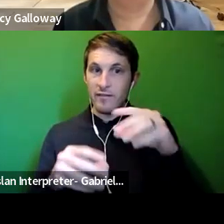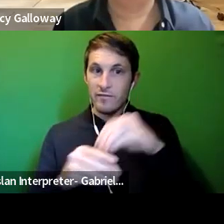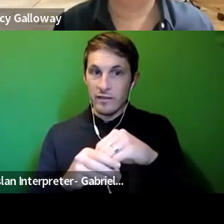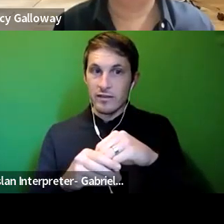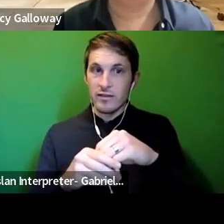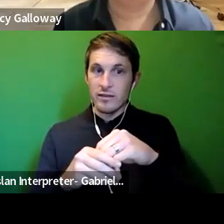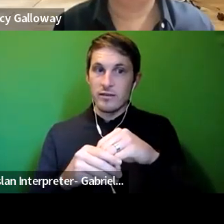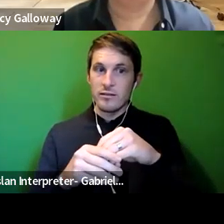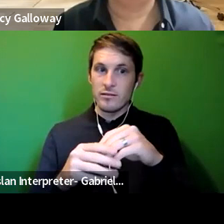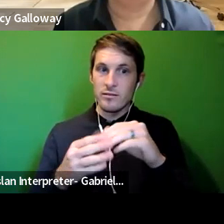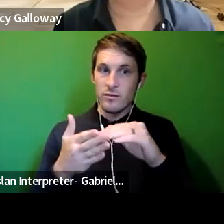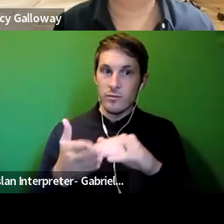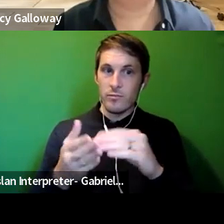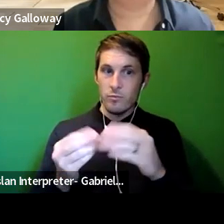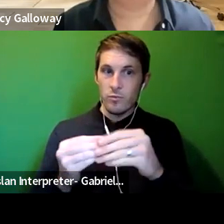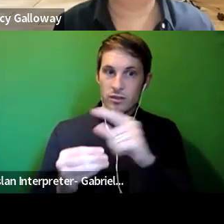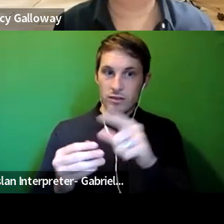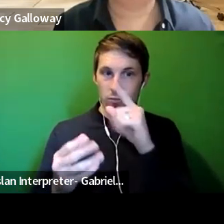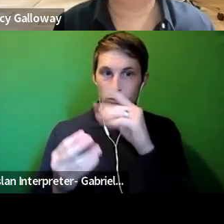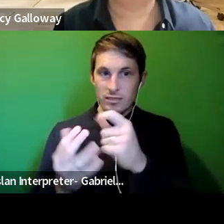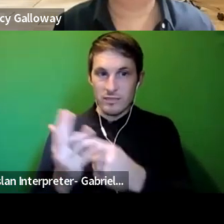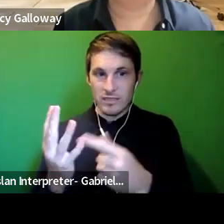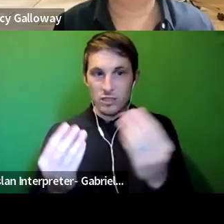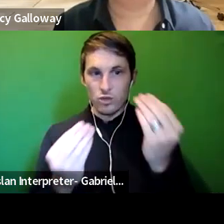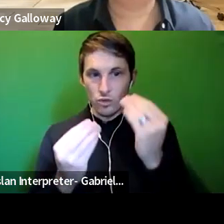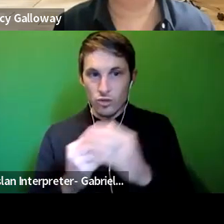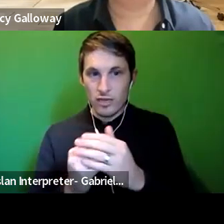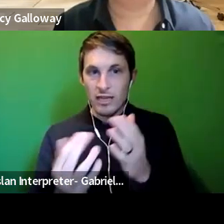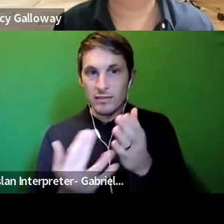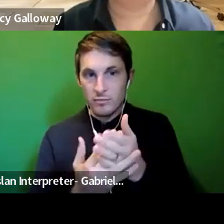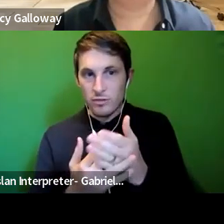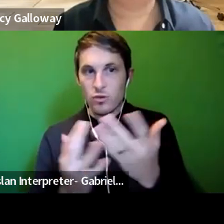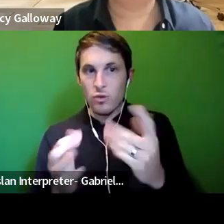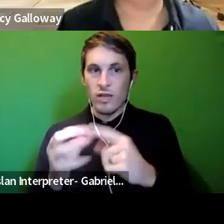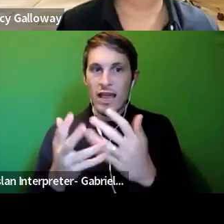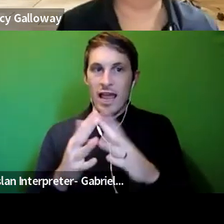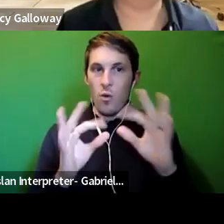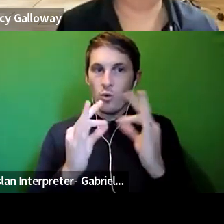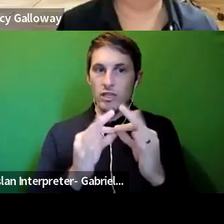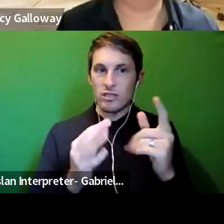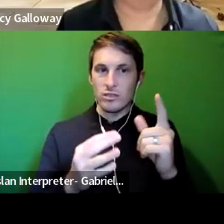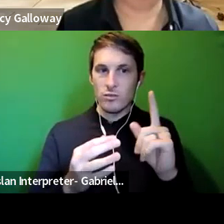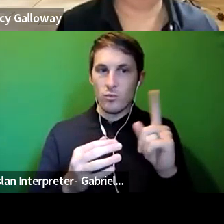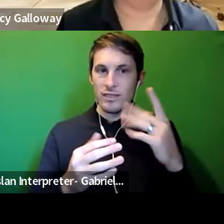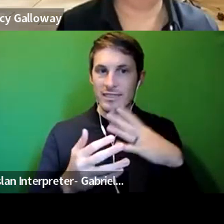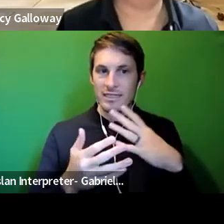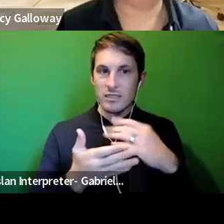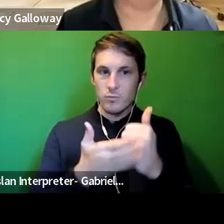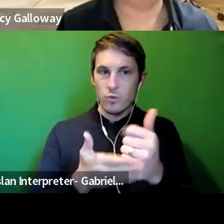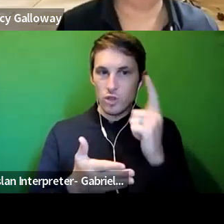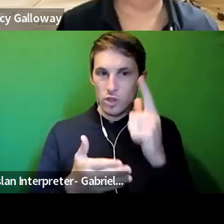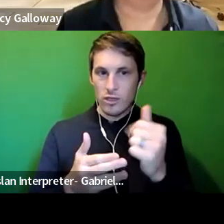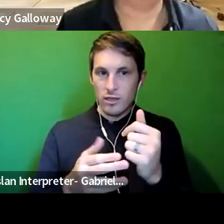with disability experience, the question is, you know, how do organizations need to support our teaching staff to ensure